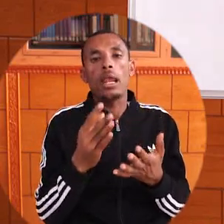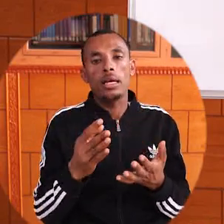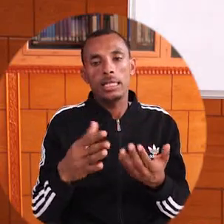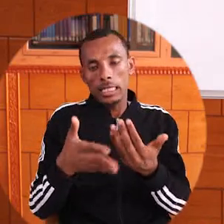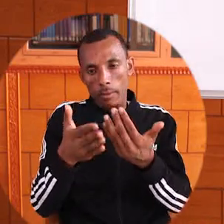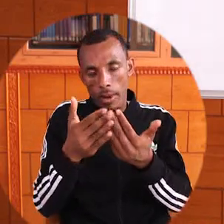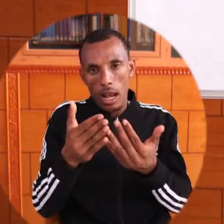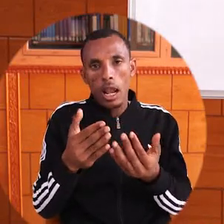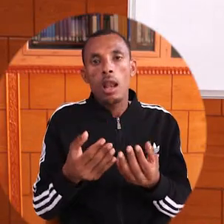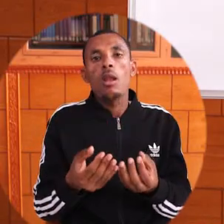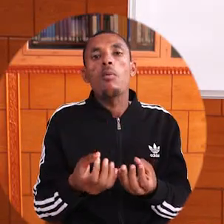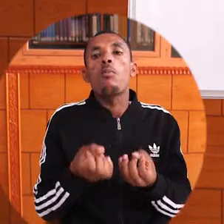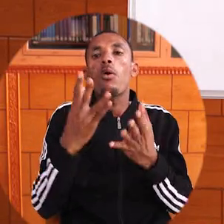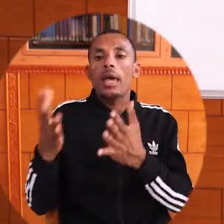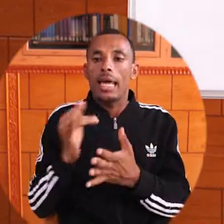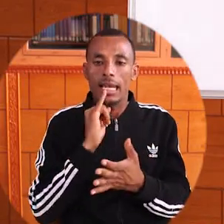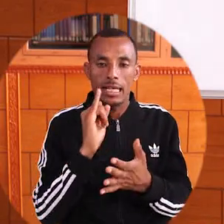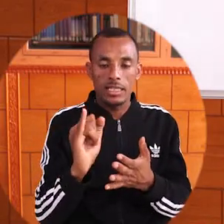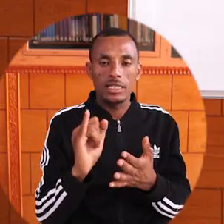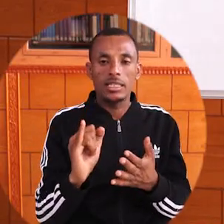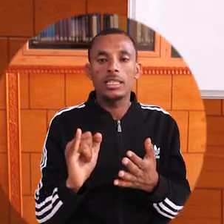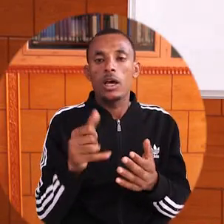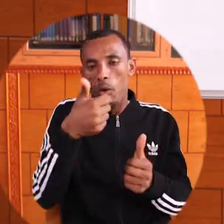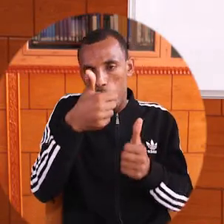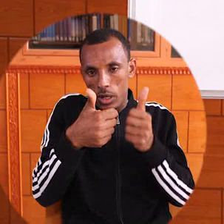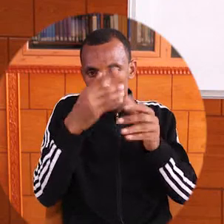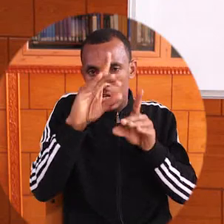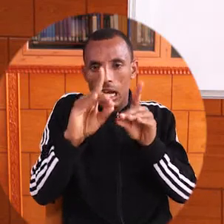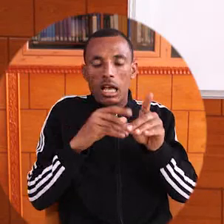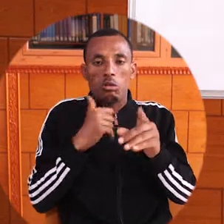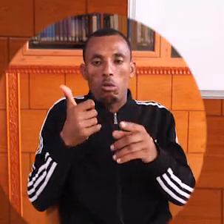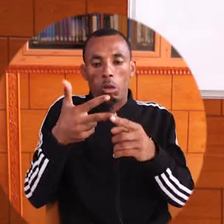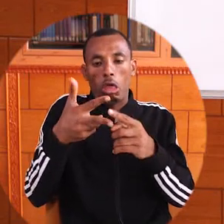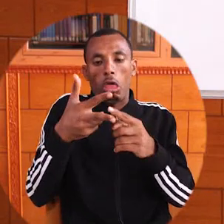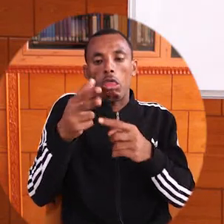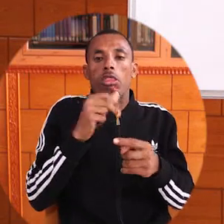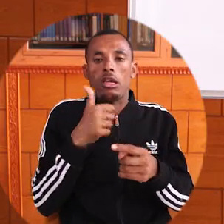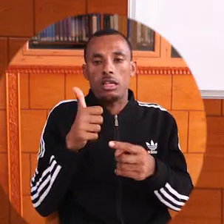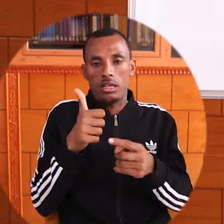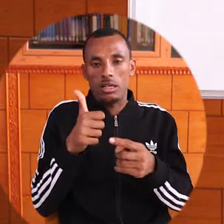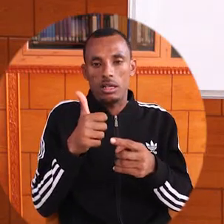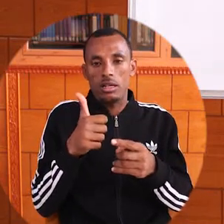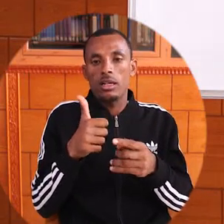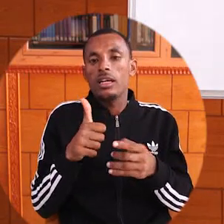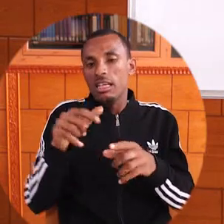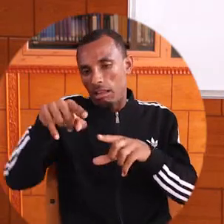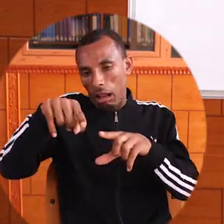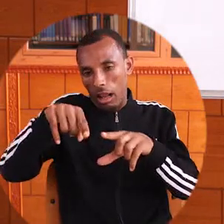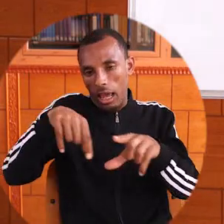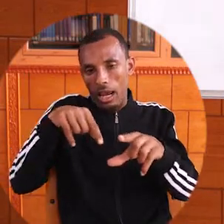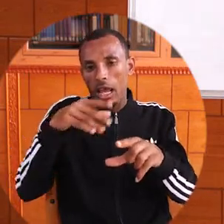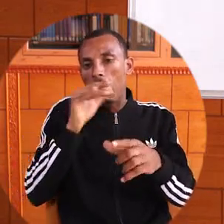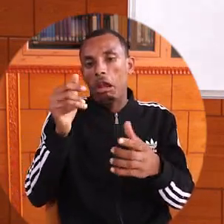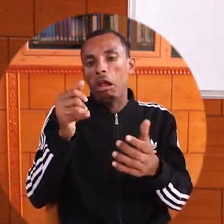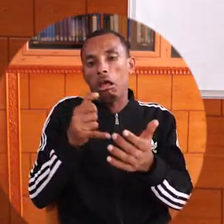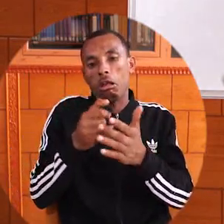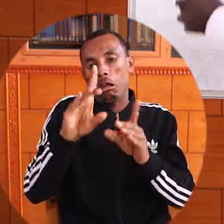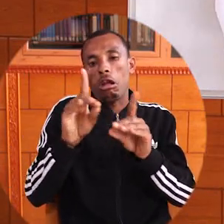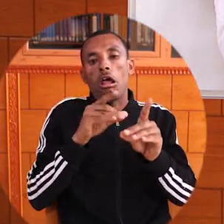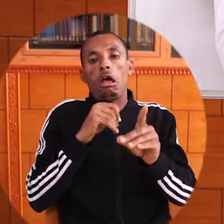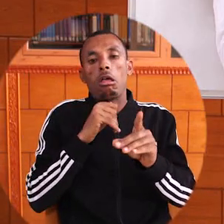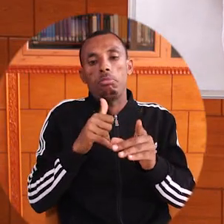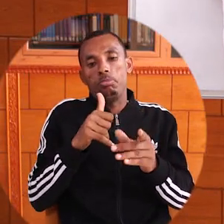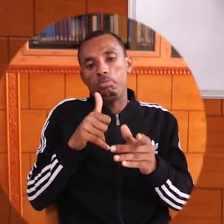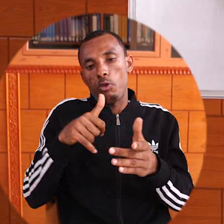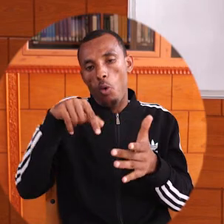simple polygon is a polygon which does not intersect the line and does not have a hole. Simple